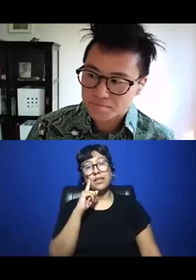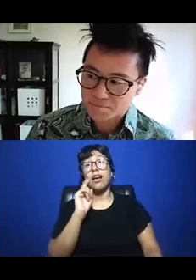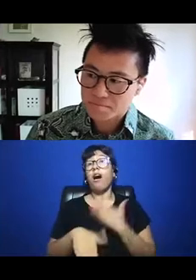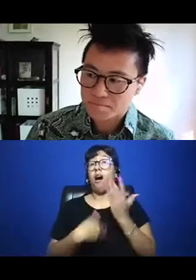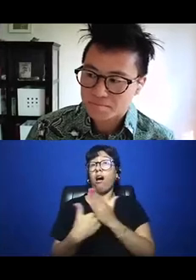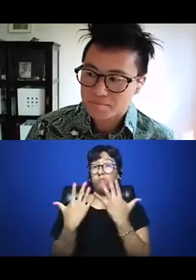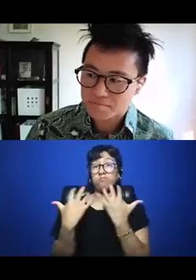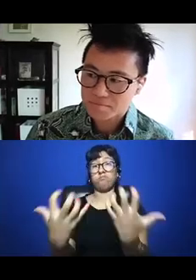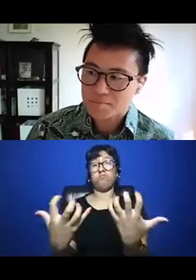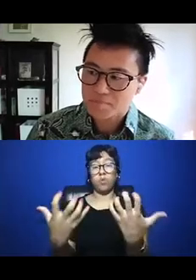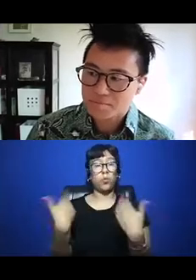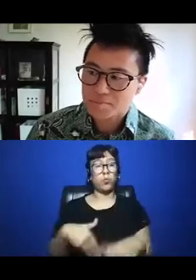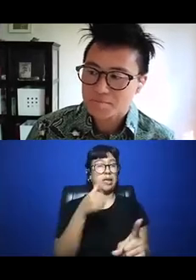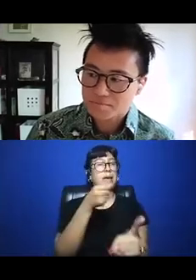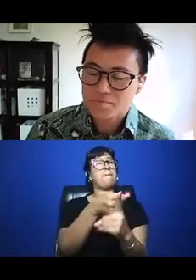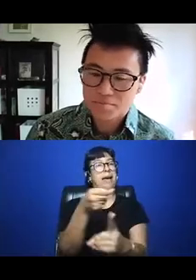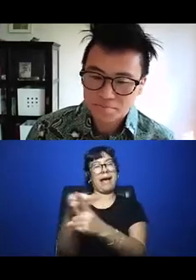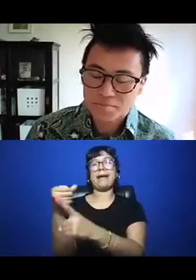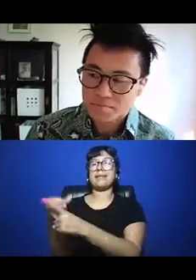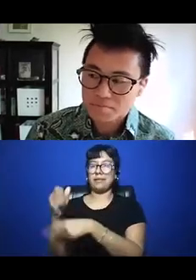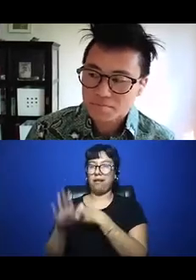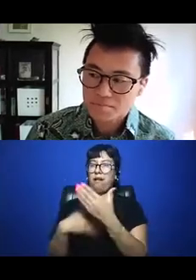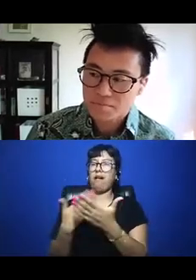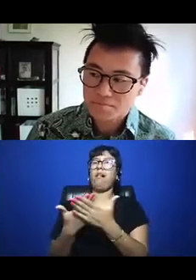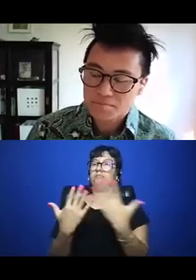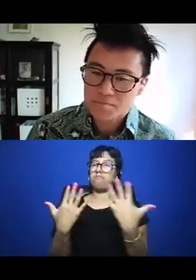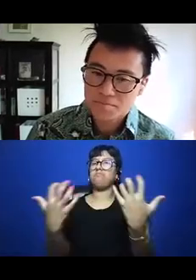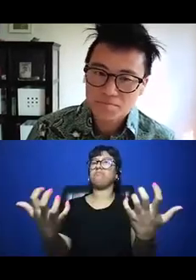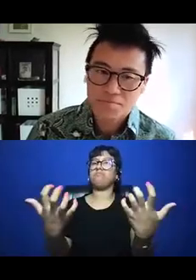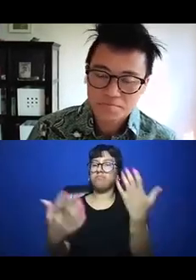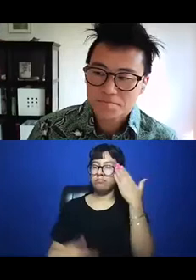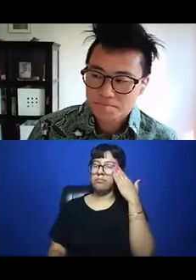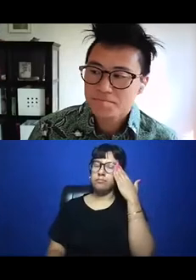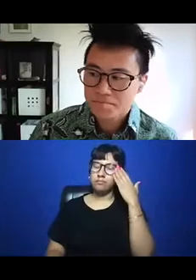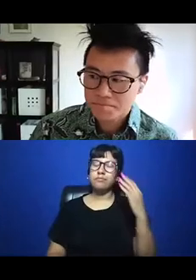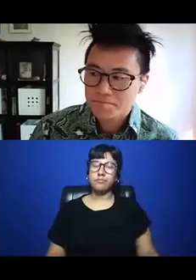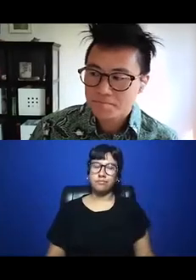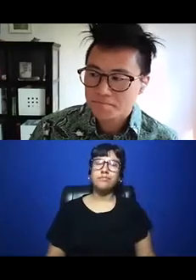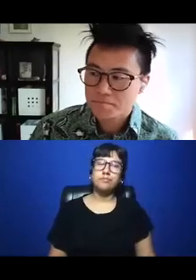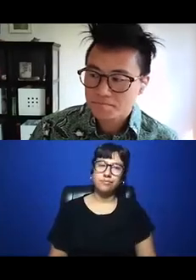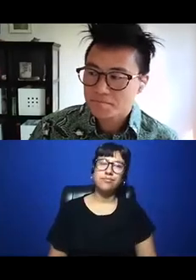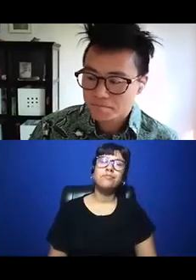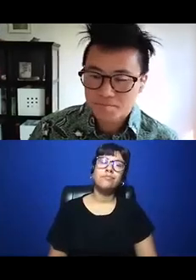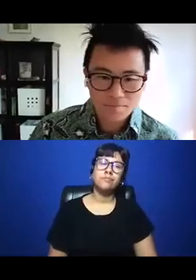were impacted on a certain level, so all of the audience.